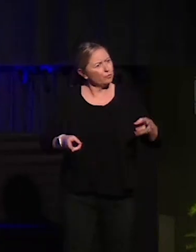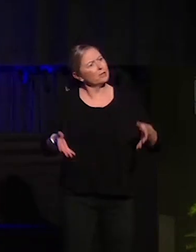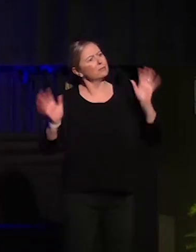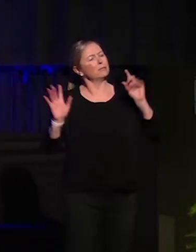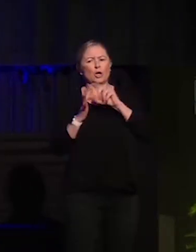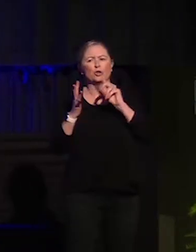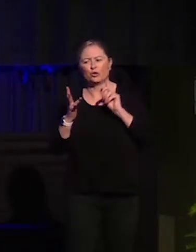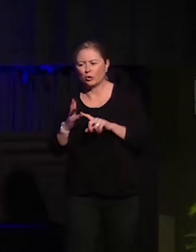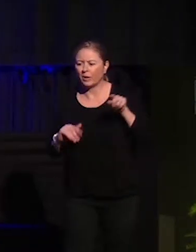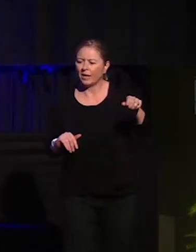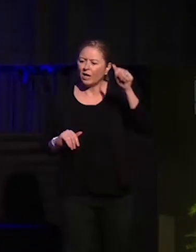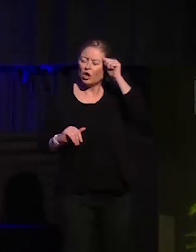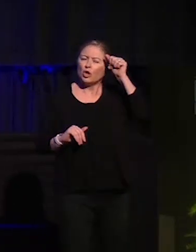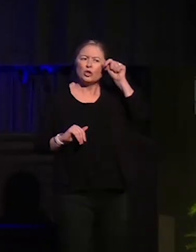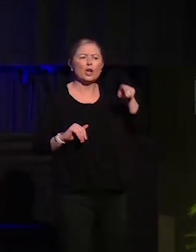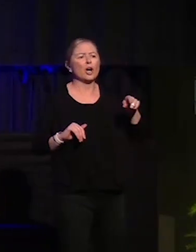cuts. It's a very iconic